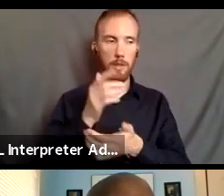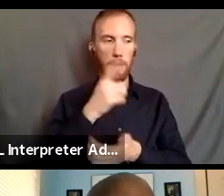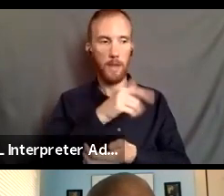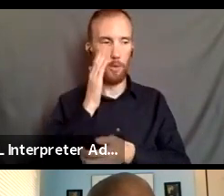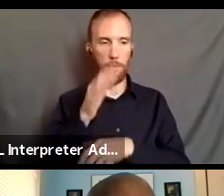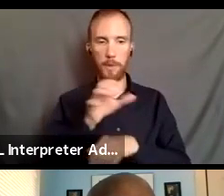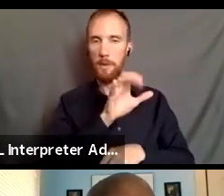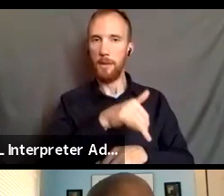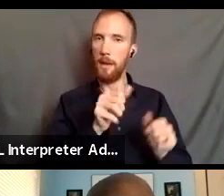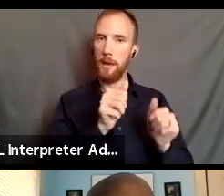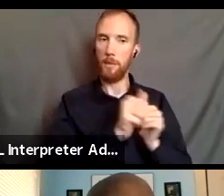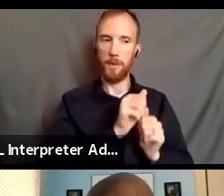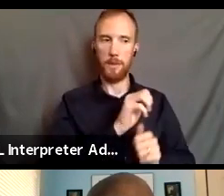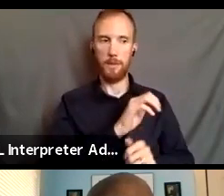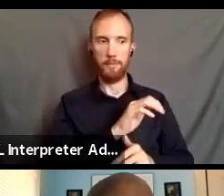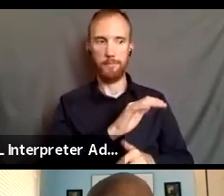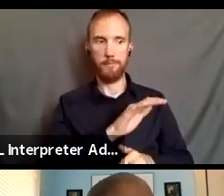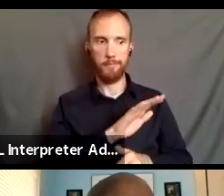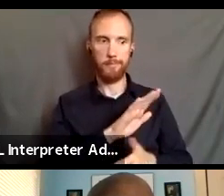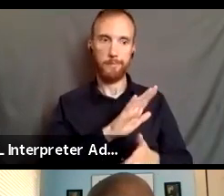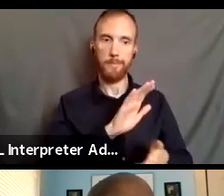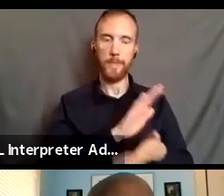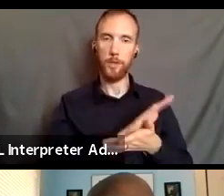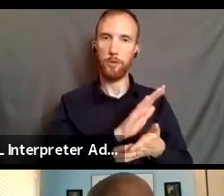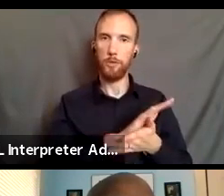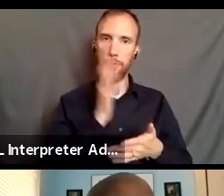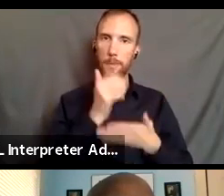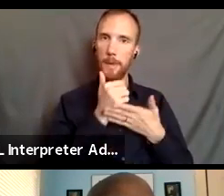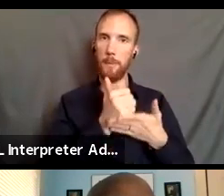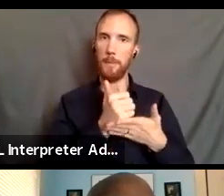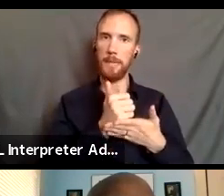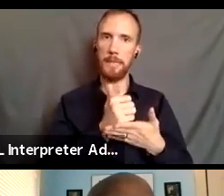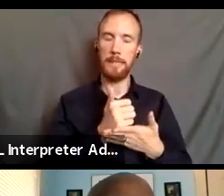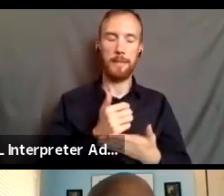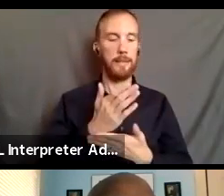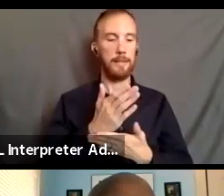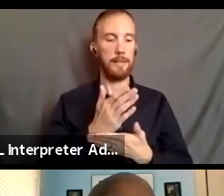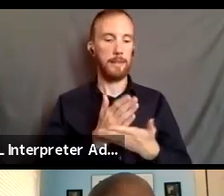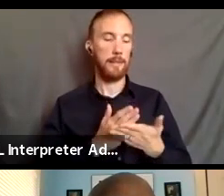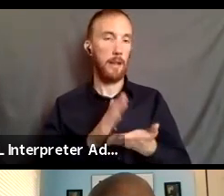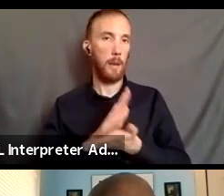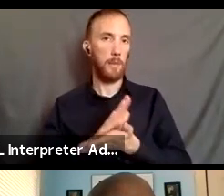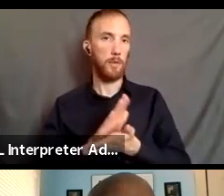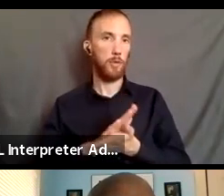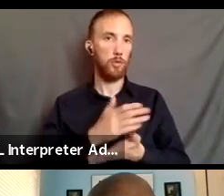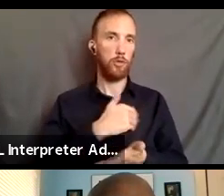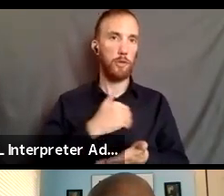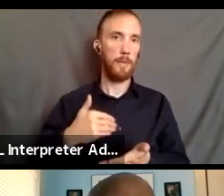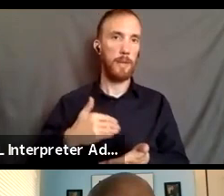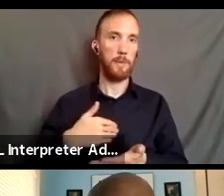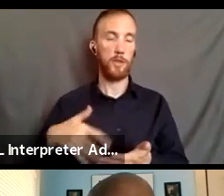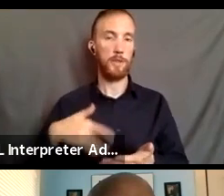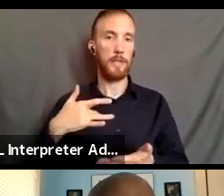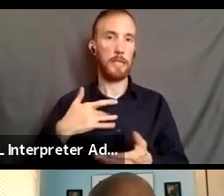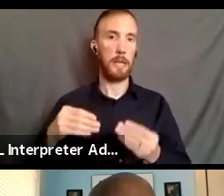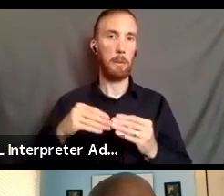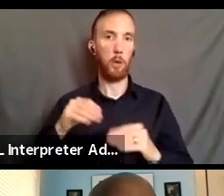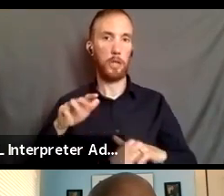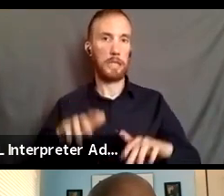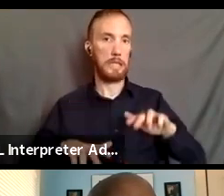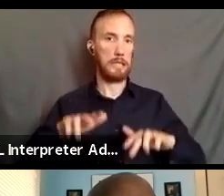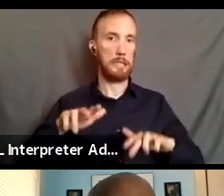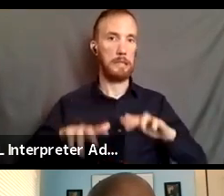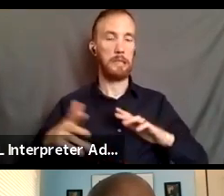them it does work there's a little bit of uneasiness by some of the school members but you know it's my responsibility to make